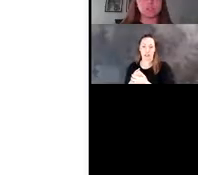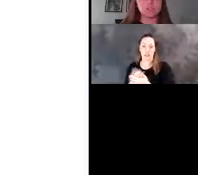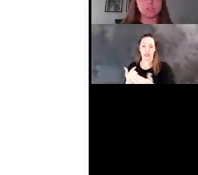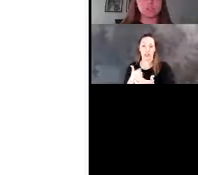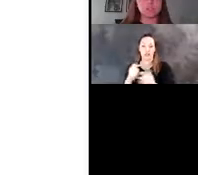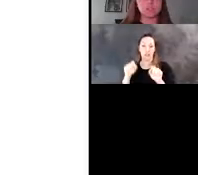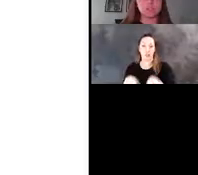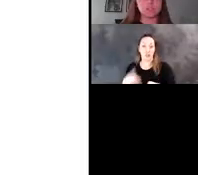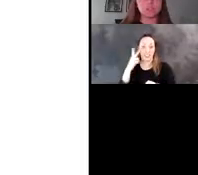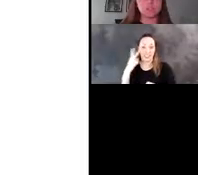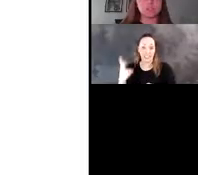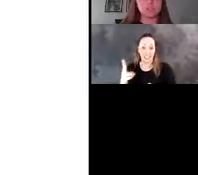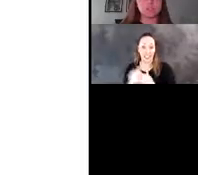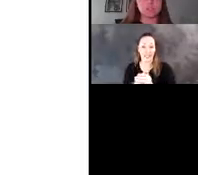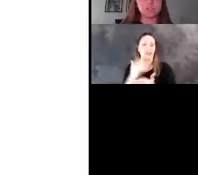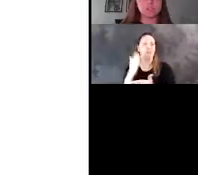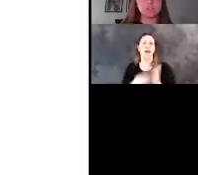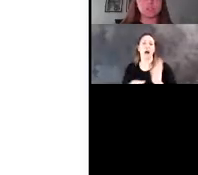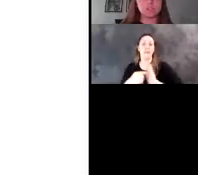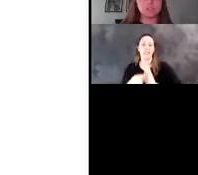see just some examples.